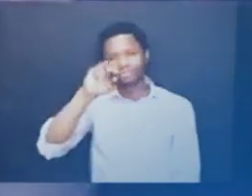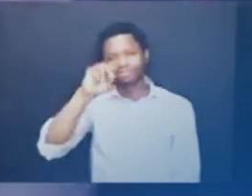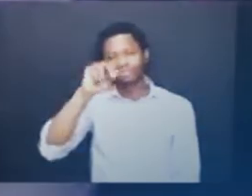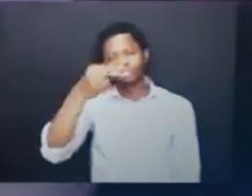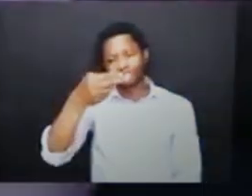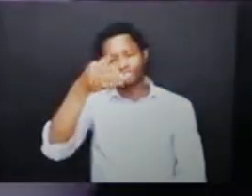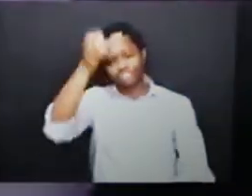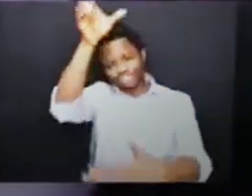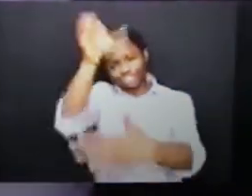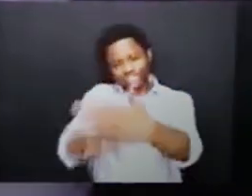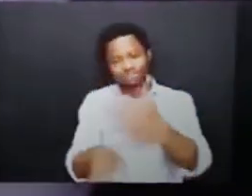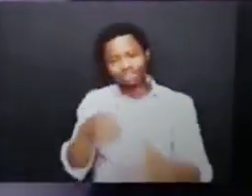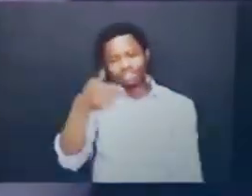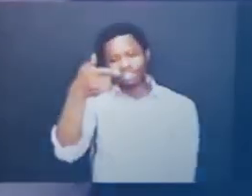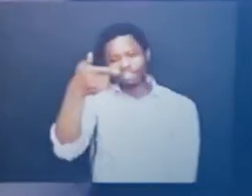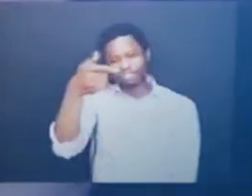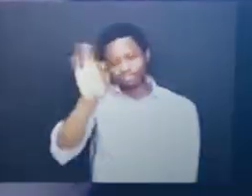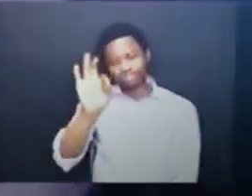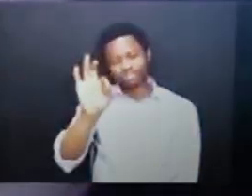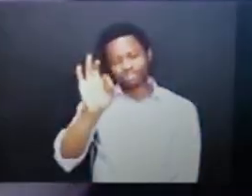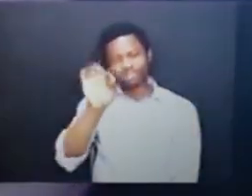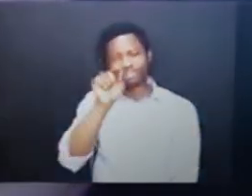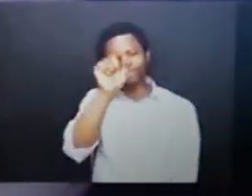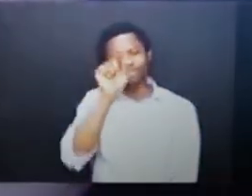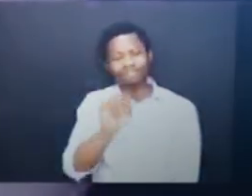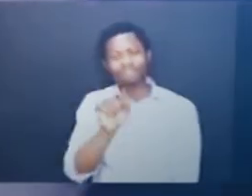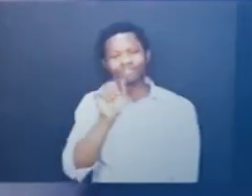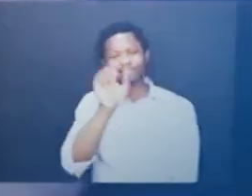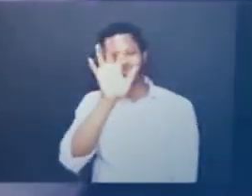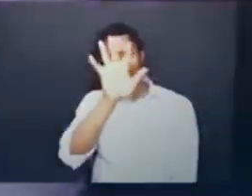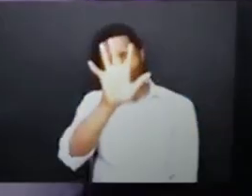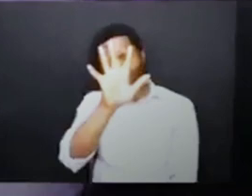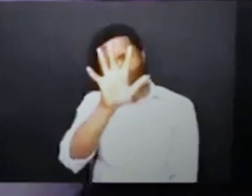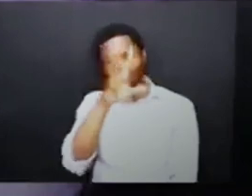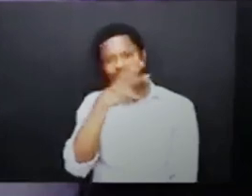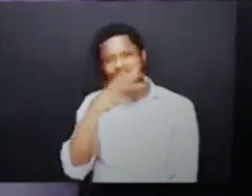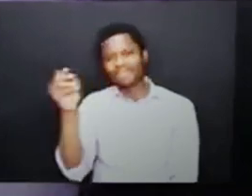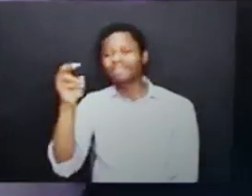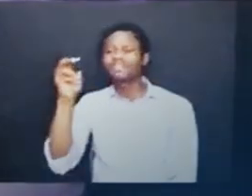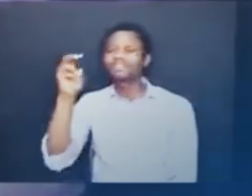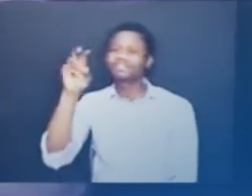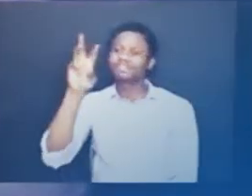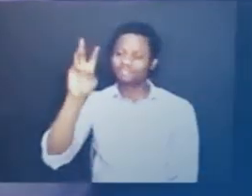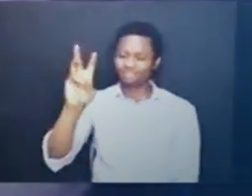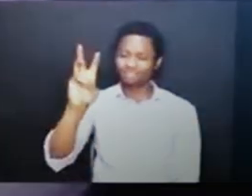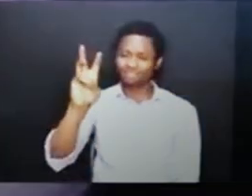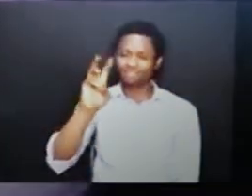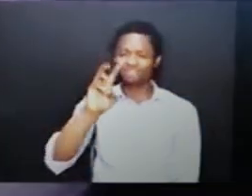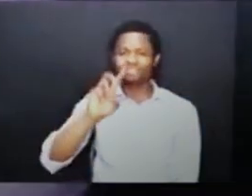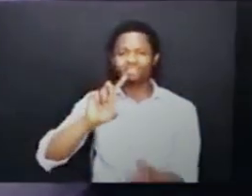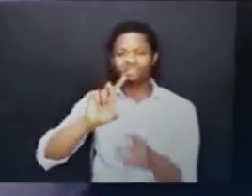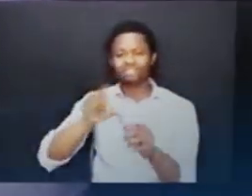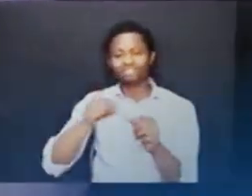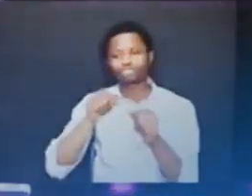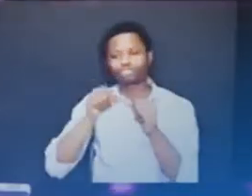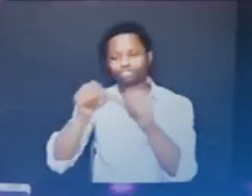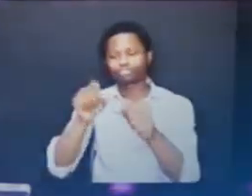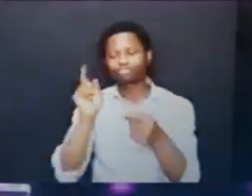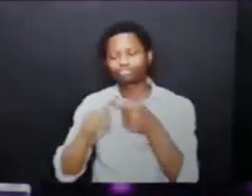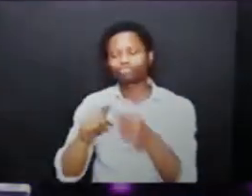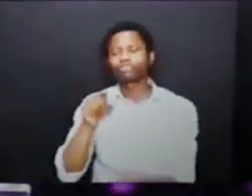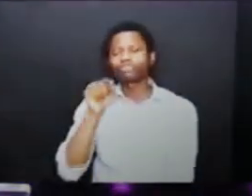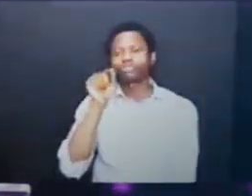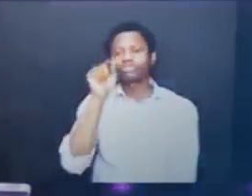6, and we will take verse 11. Jeremiah